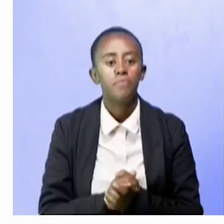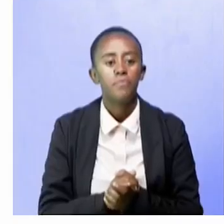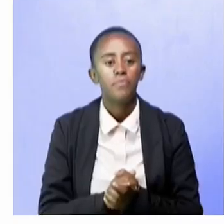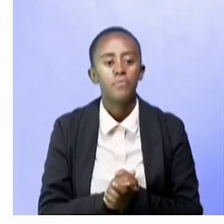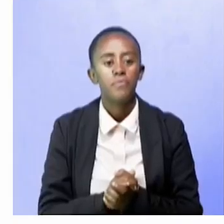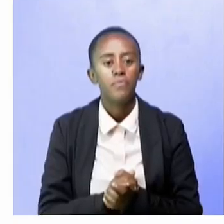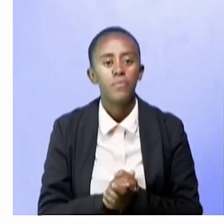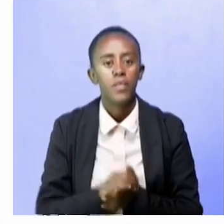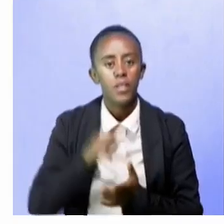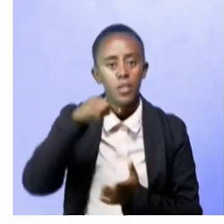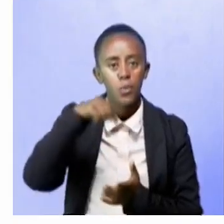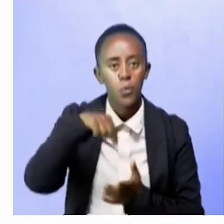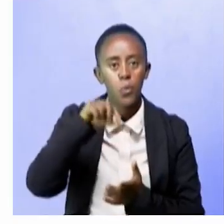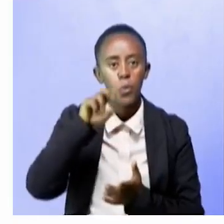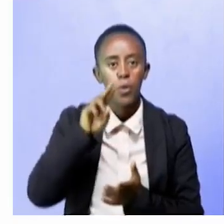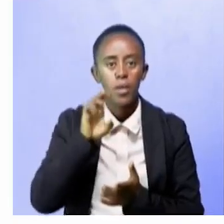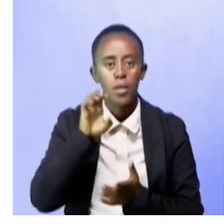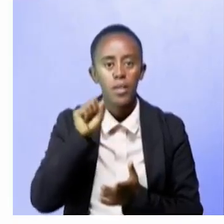Quest.